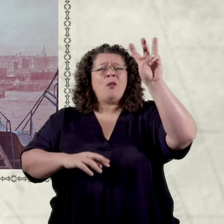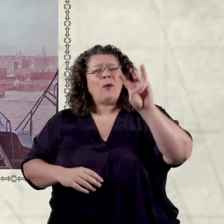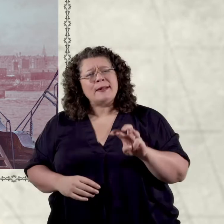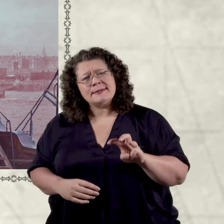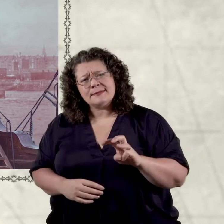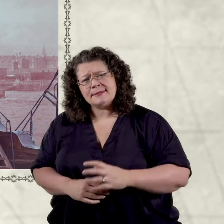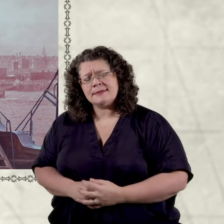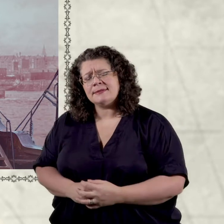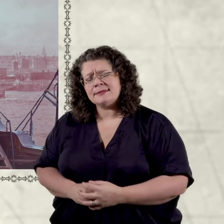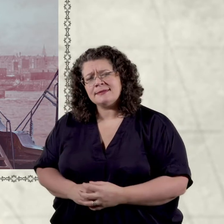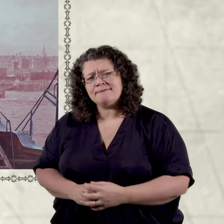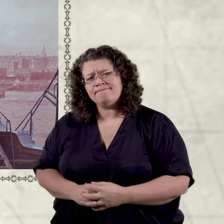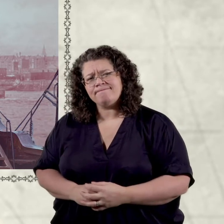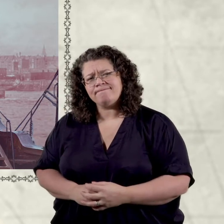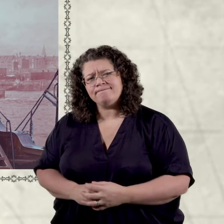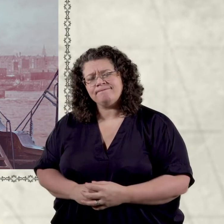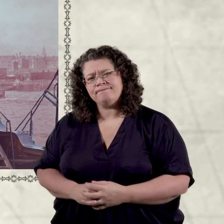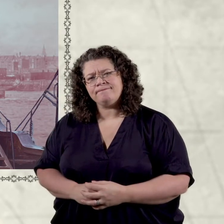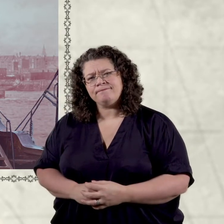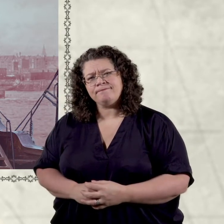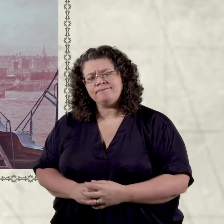Farewell, Wales!